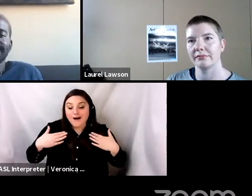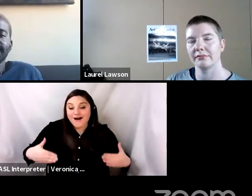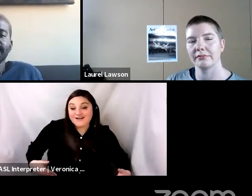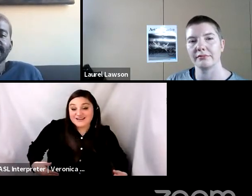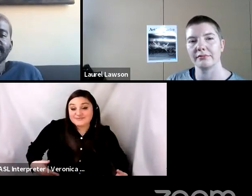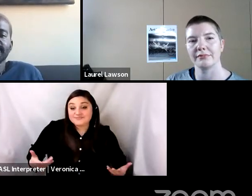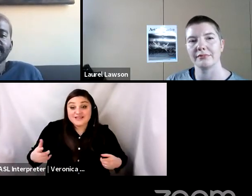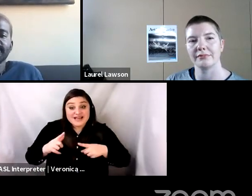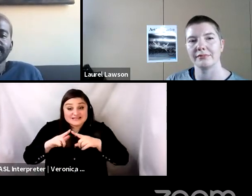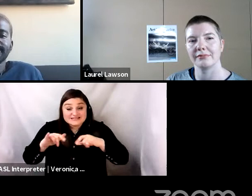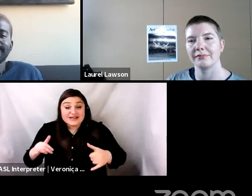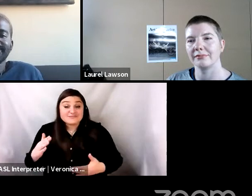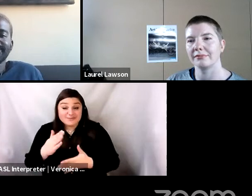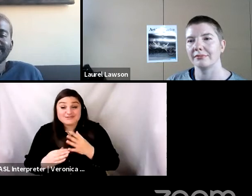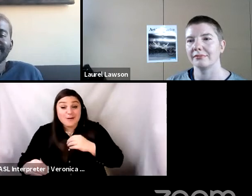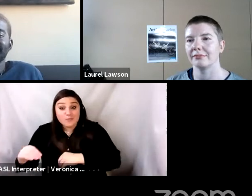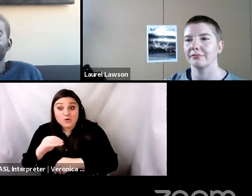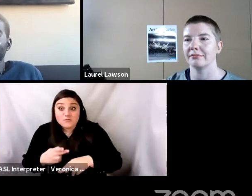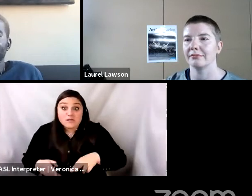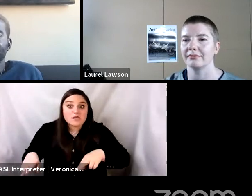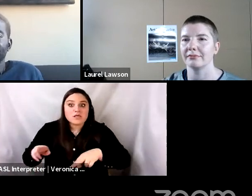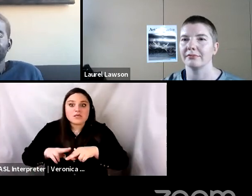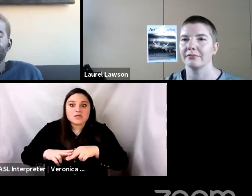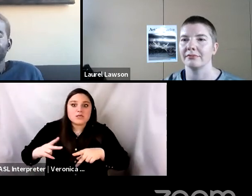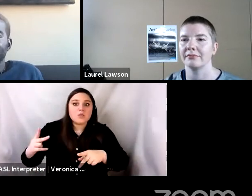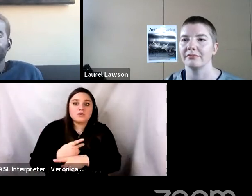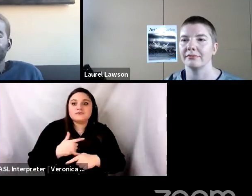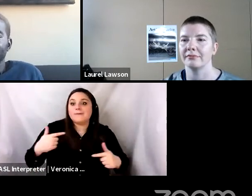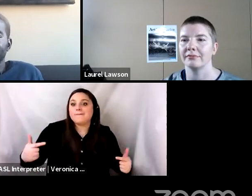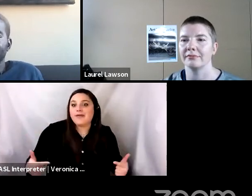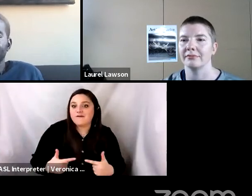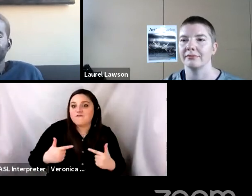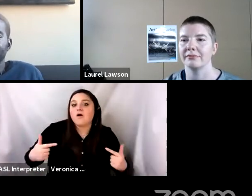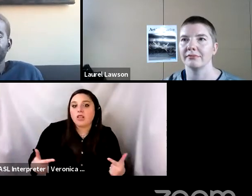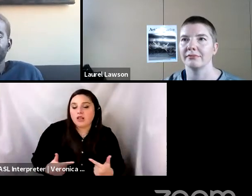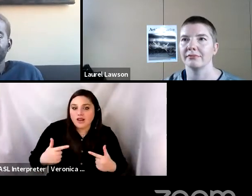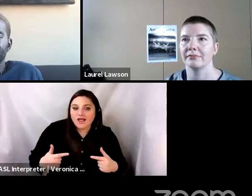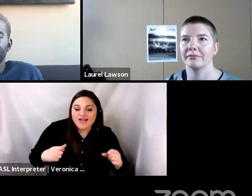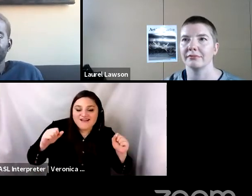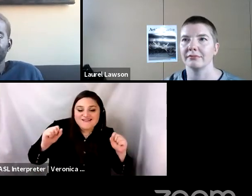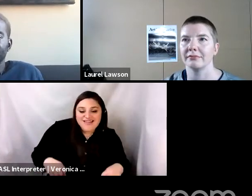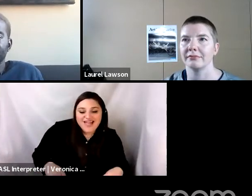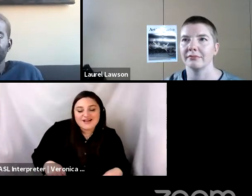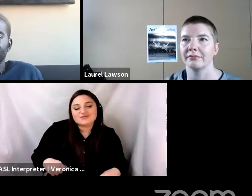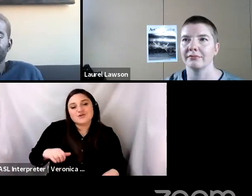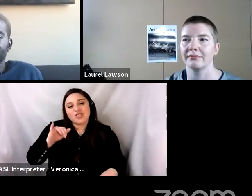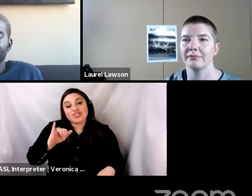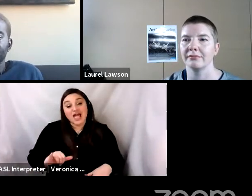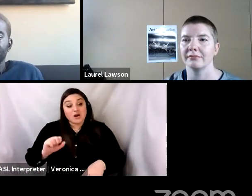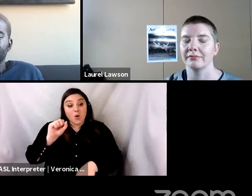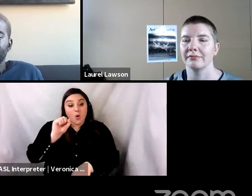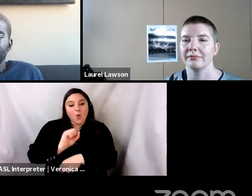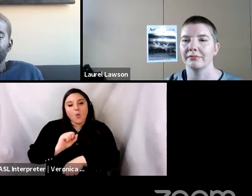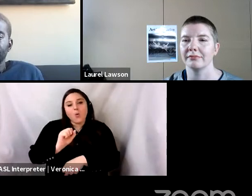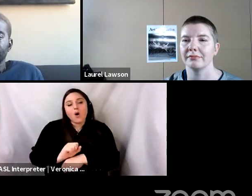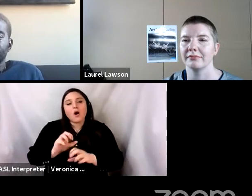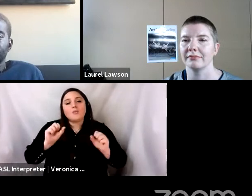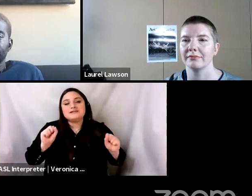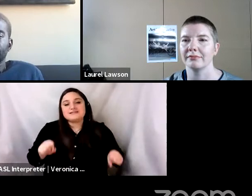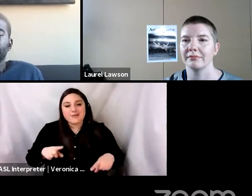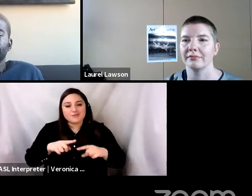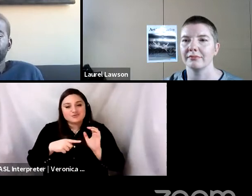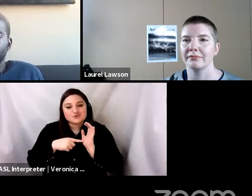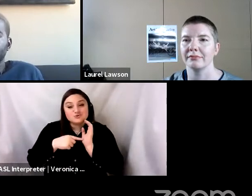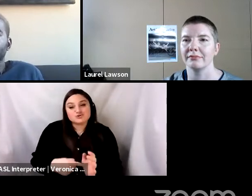exploring externalizing an internal invisibilized disability